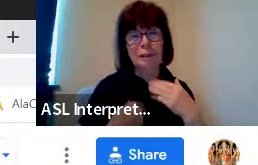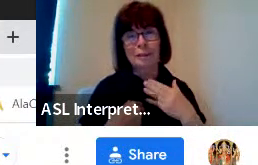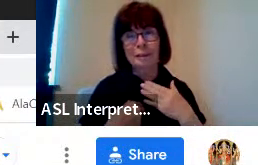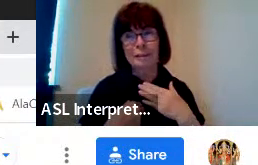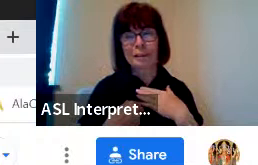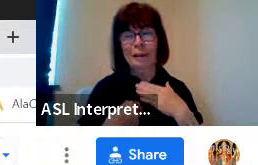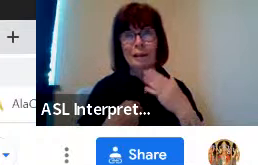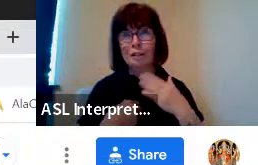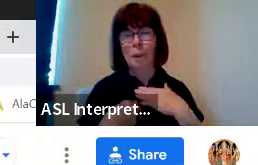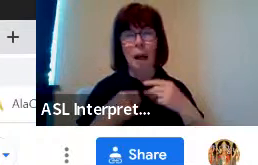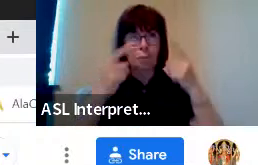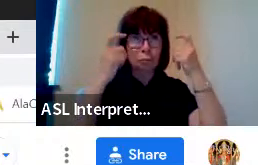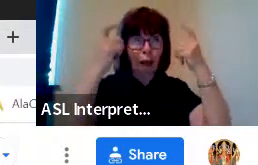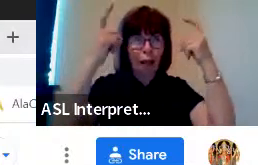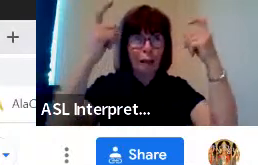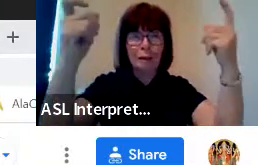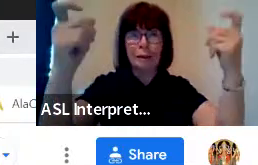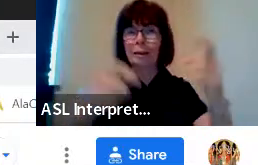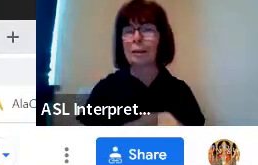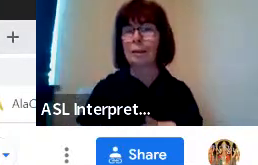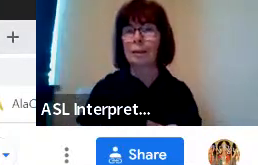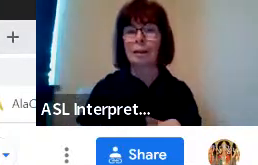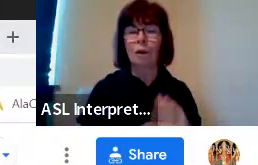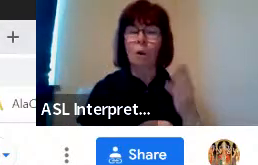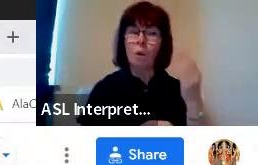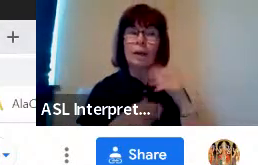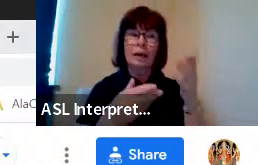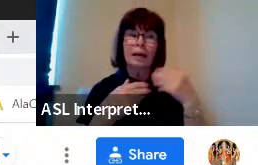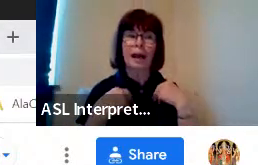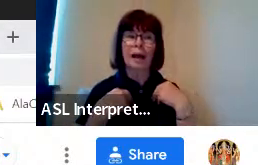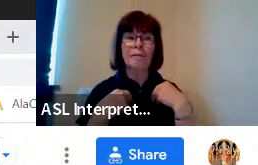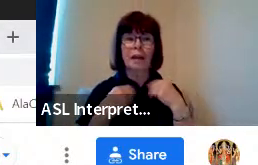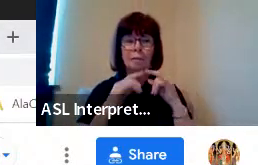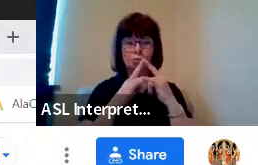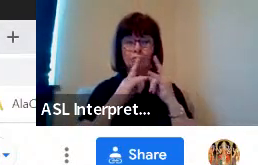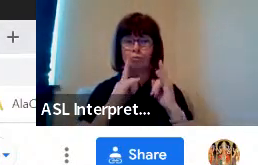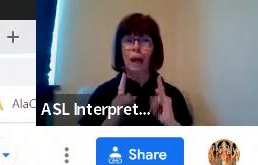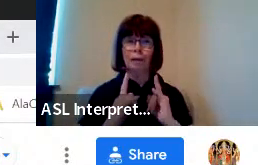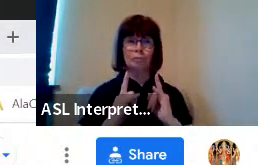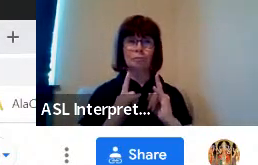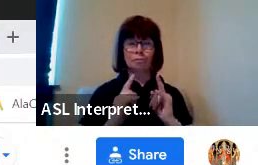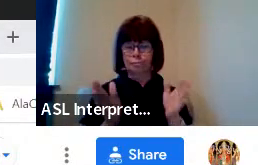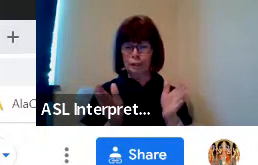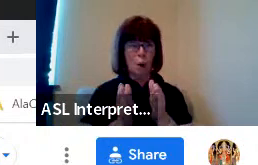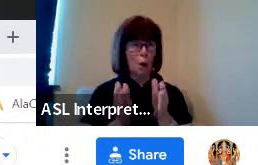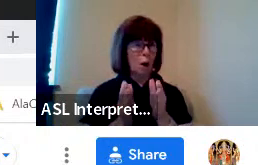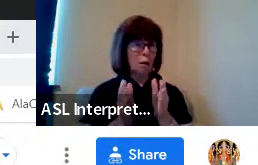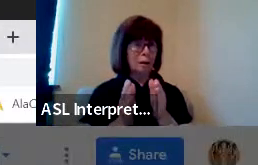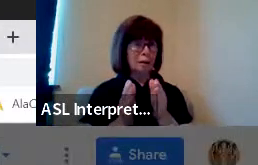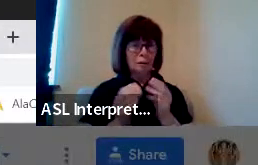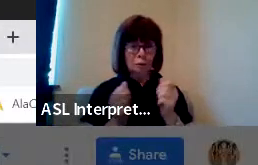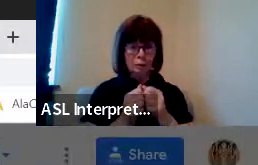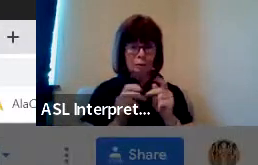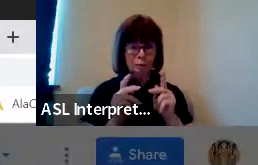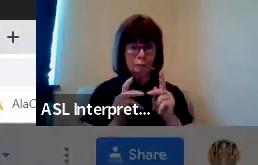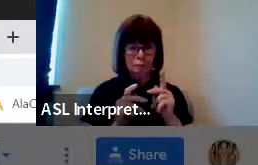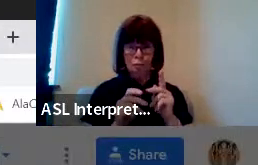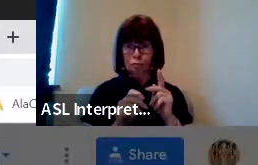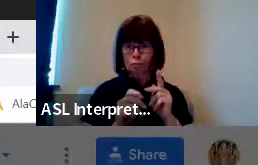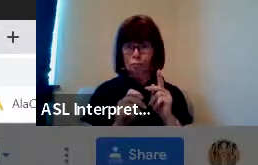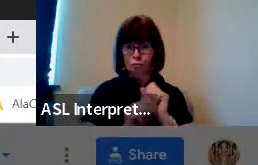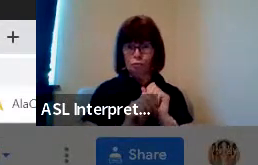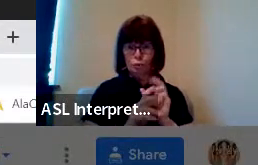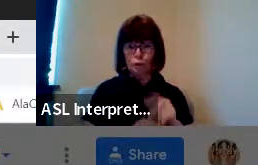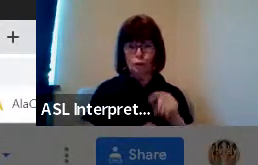of 2020, it's like, why don't we have like small tents with some kind of personnel in the tent on